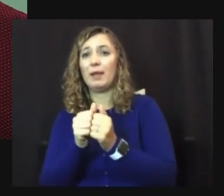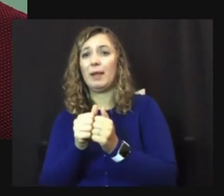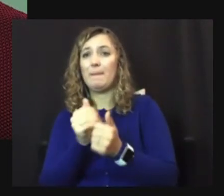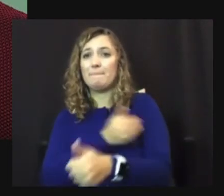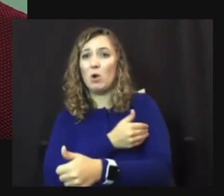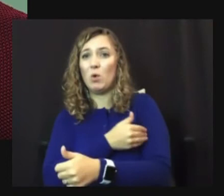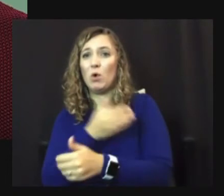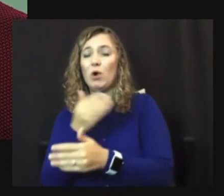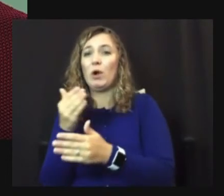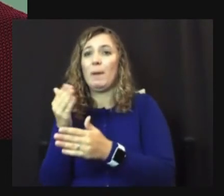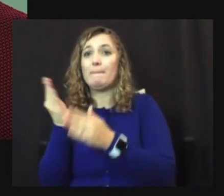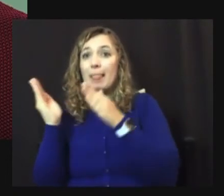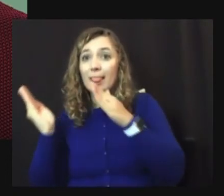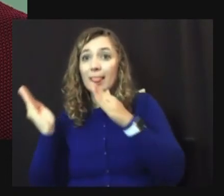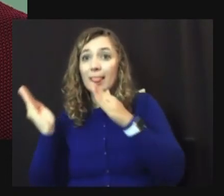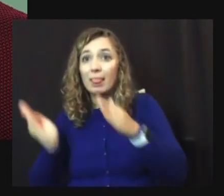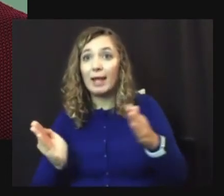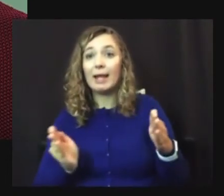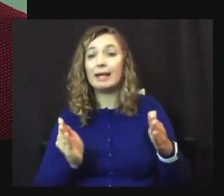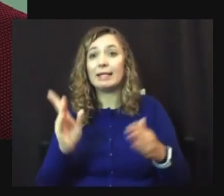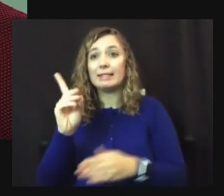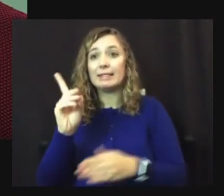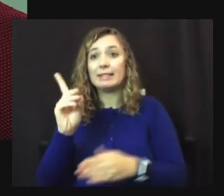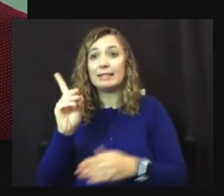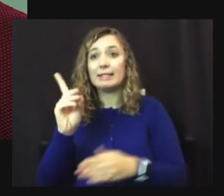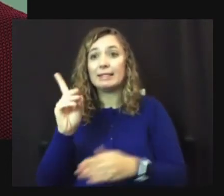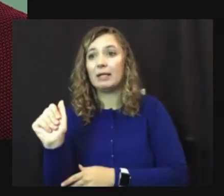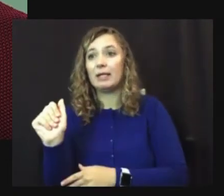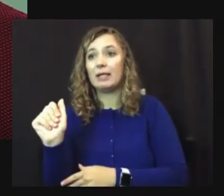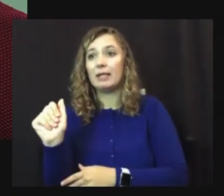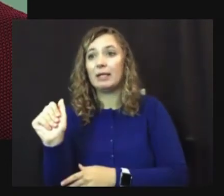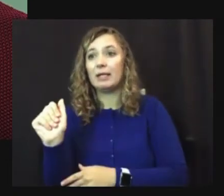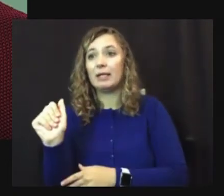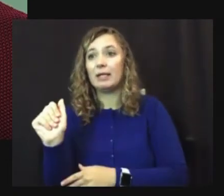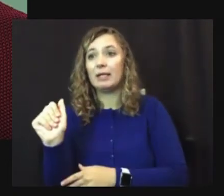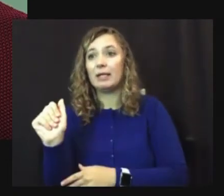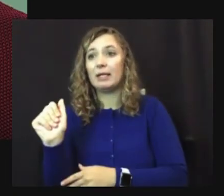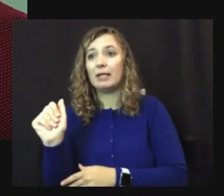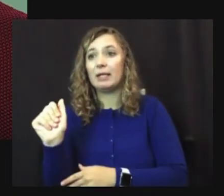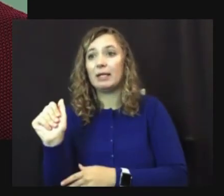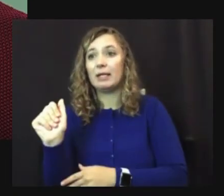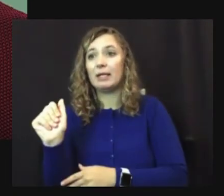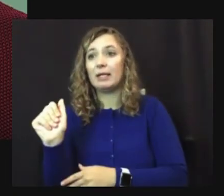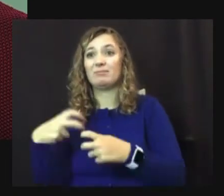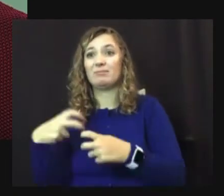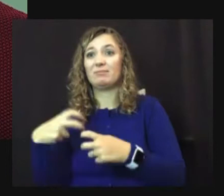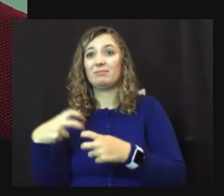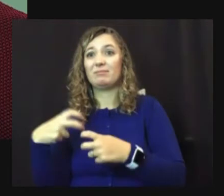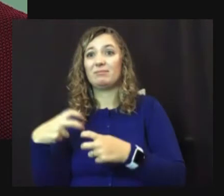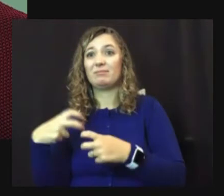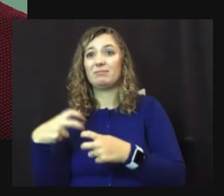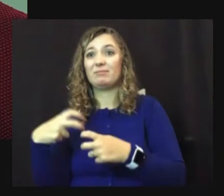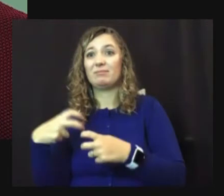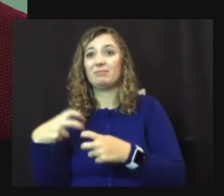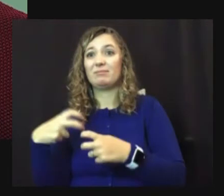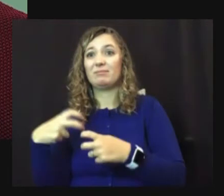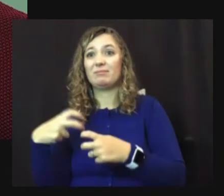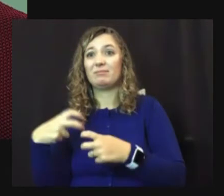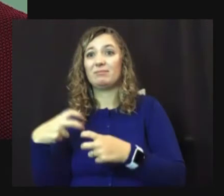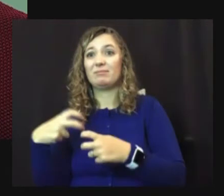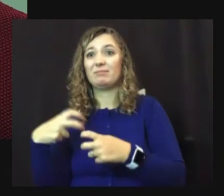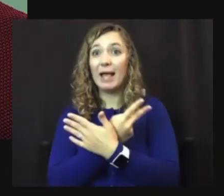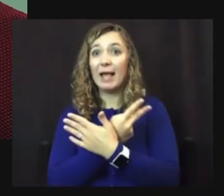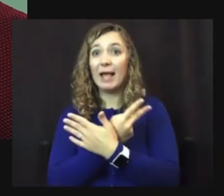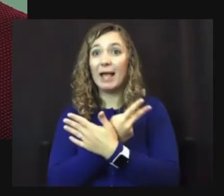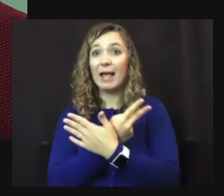Mm-hmm. I can't tie my shoes. I have a master's degree. I can't tie my shoes. I don't have to anymore because now we have